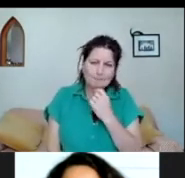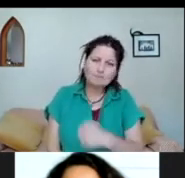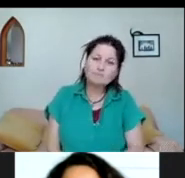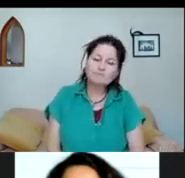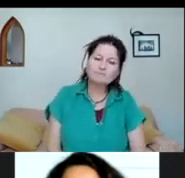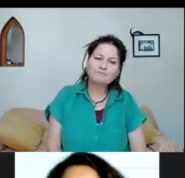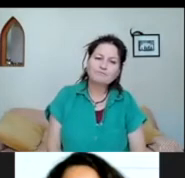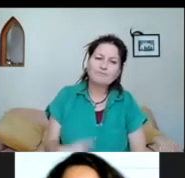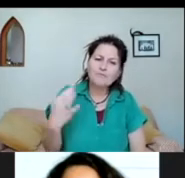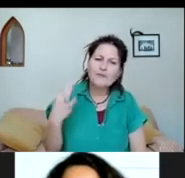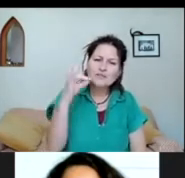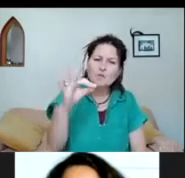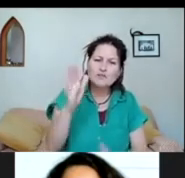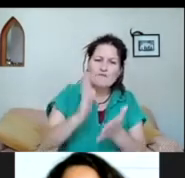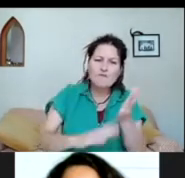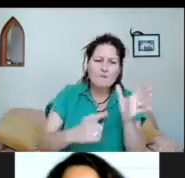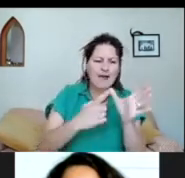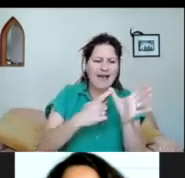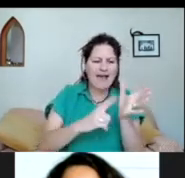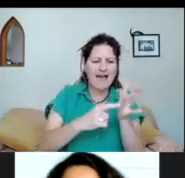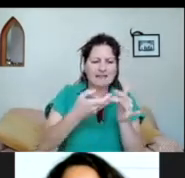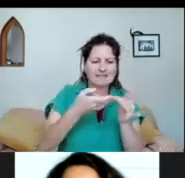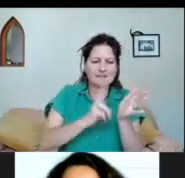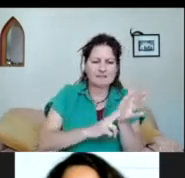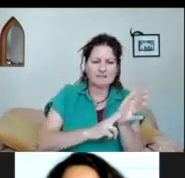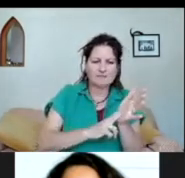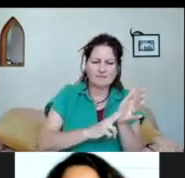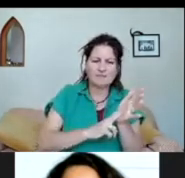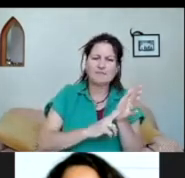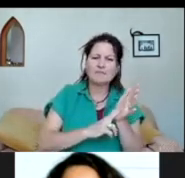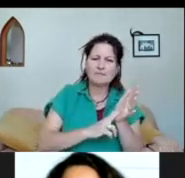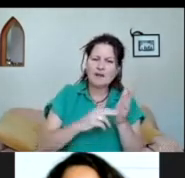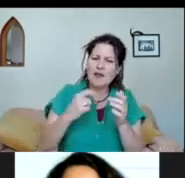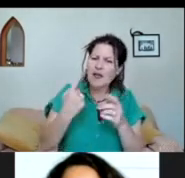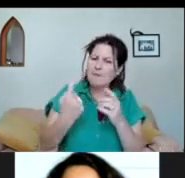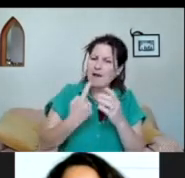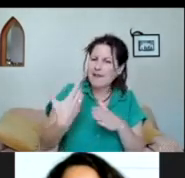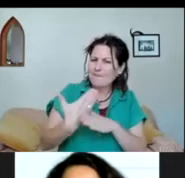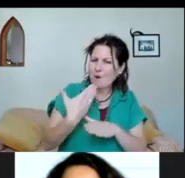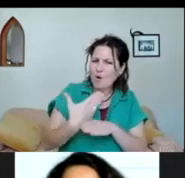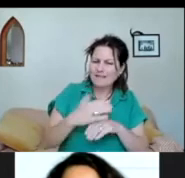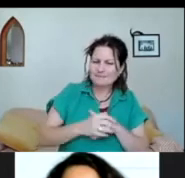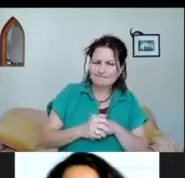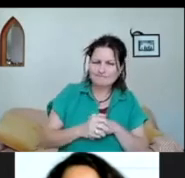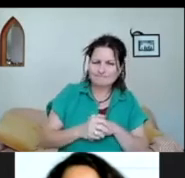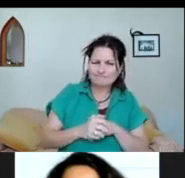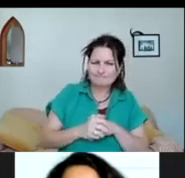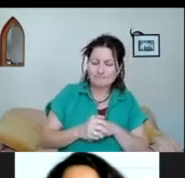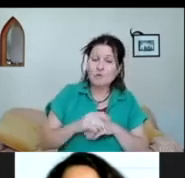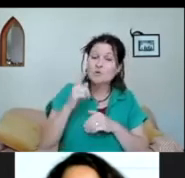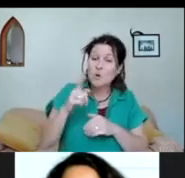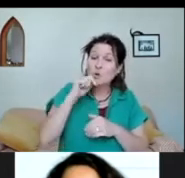A question from Alison as well about being paid, not being employed. So basically you will receive the